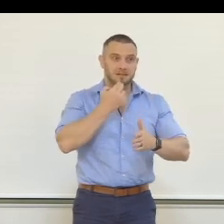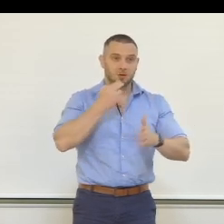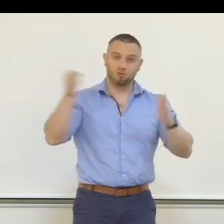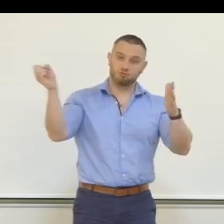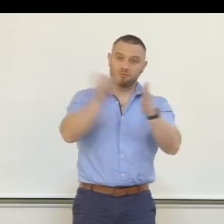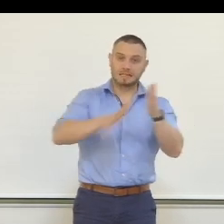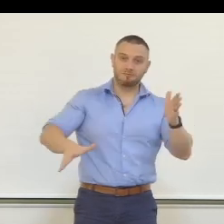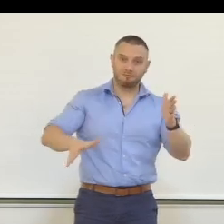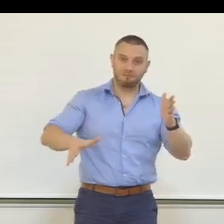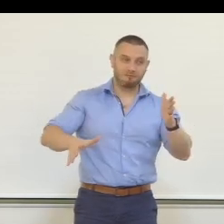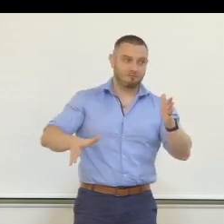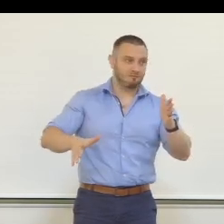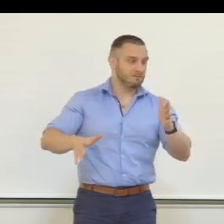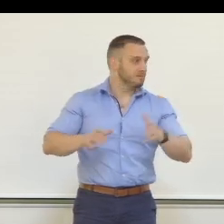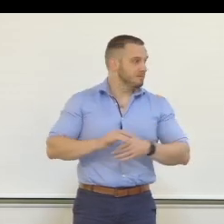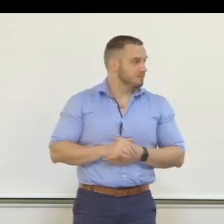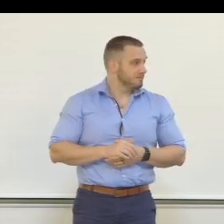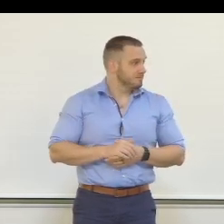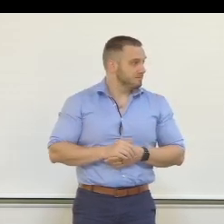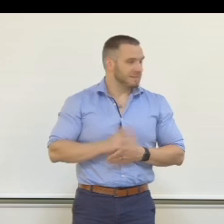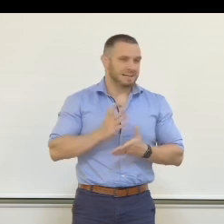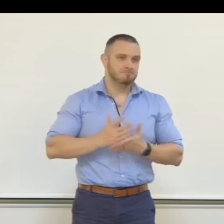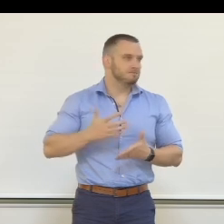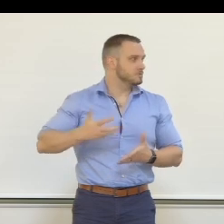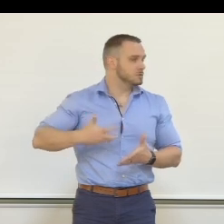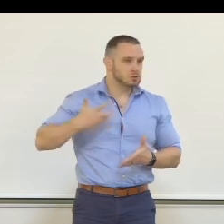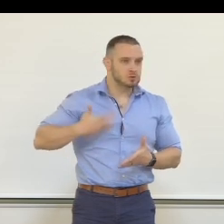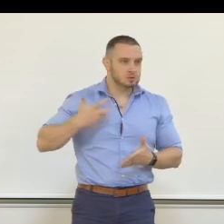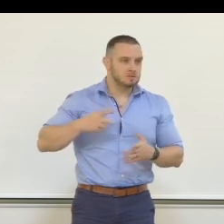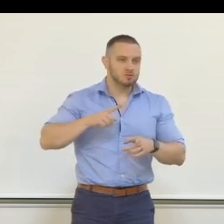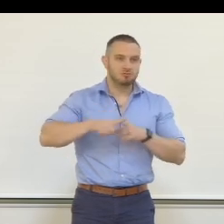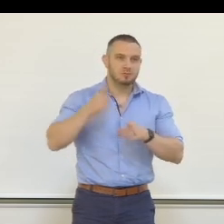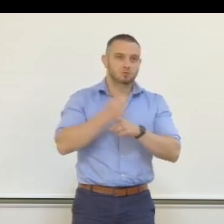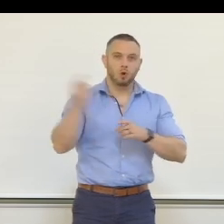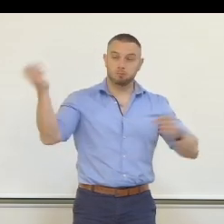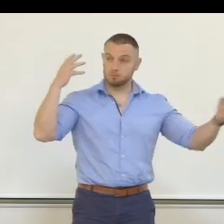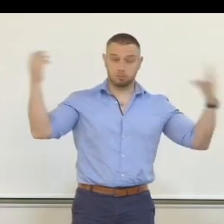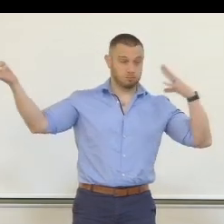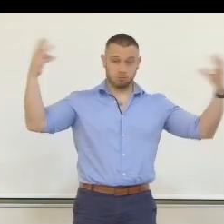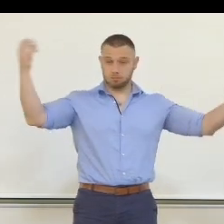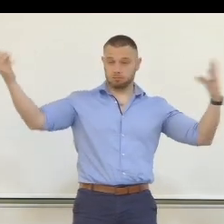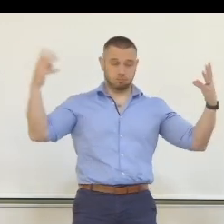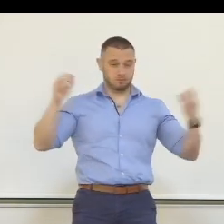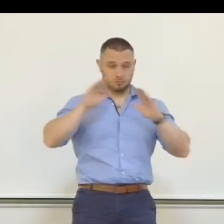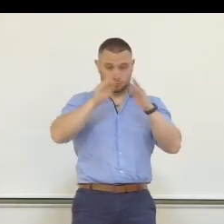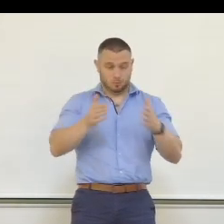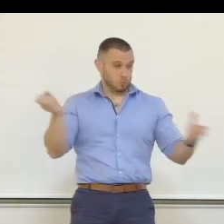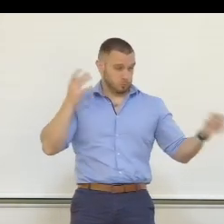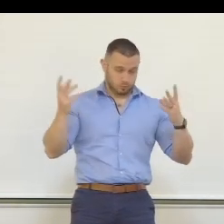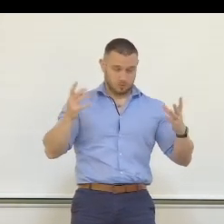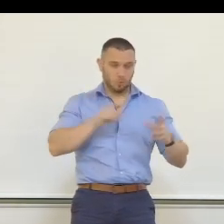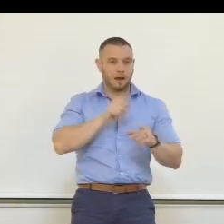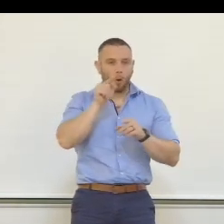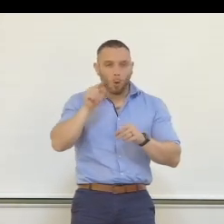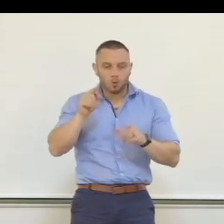reflective and very annoying when you try to talk inside this small space.